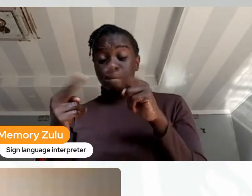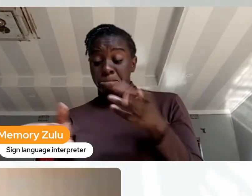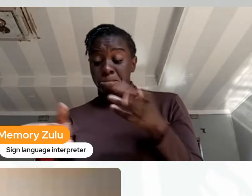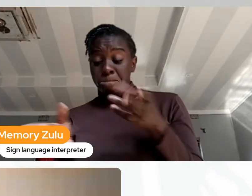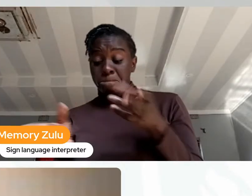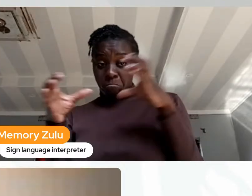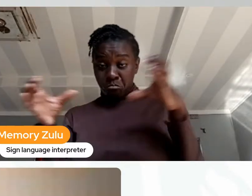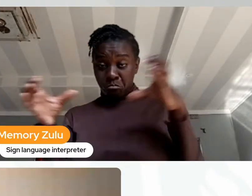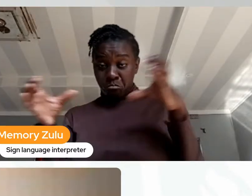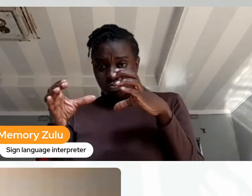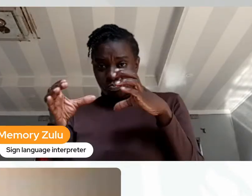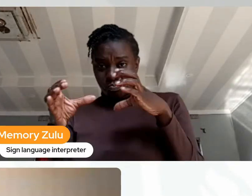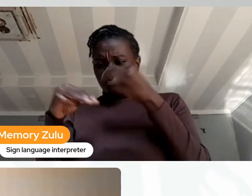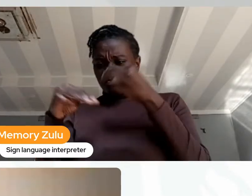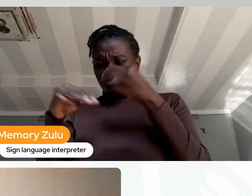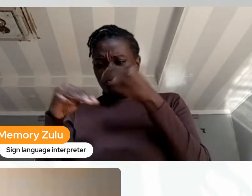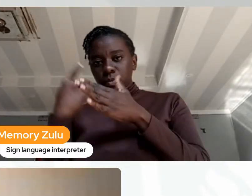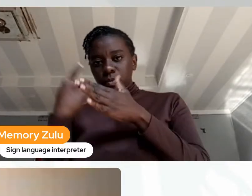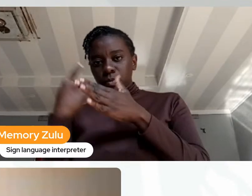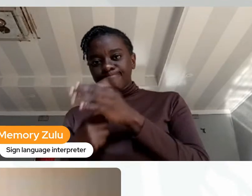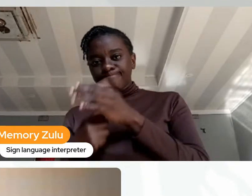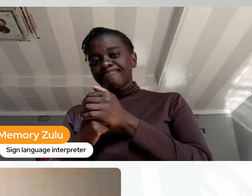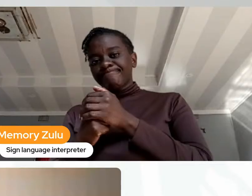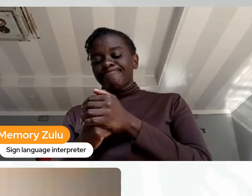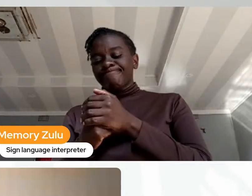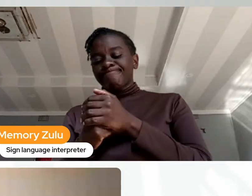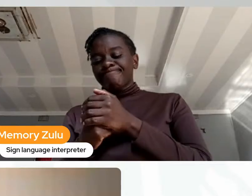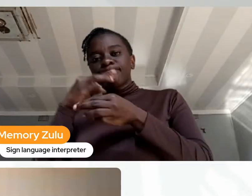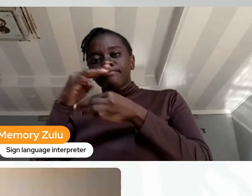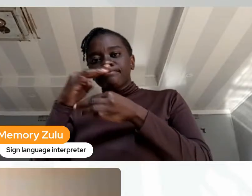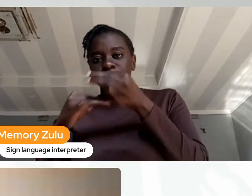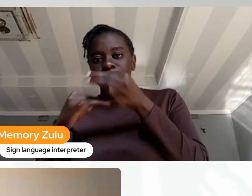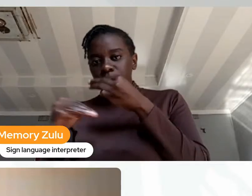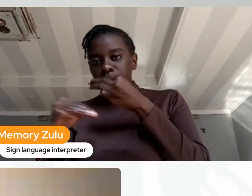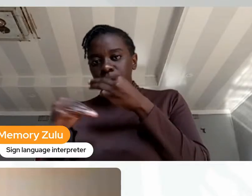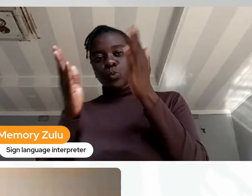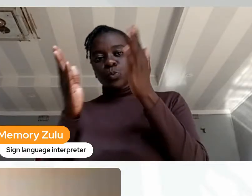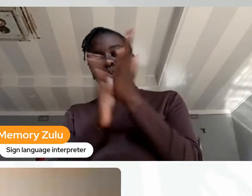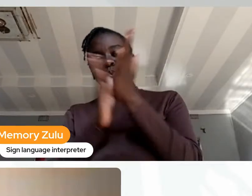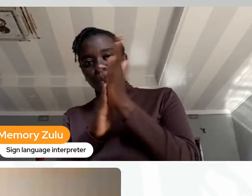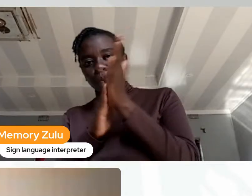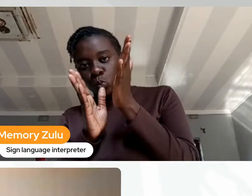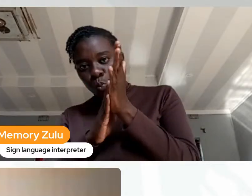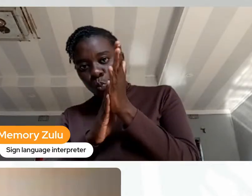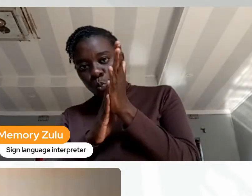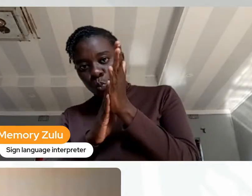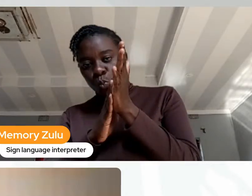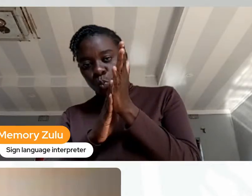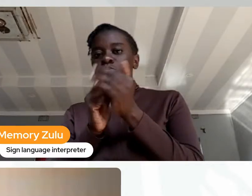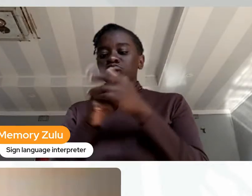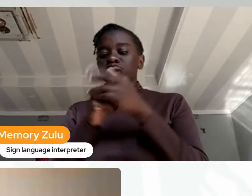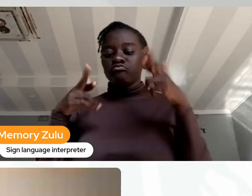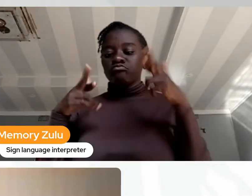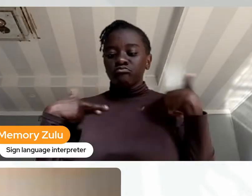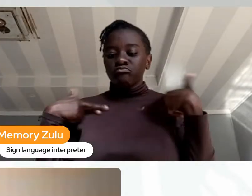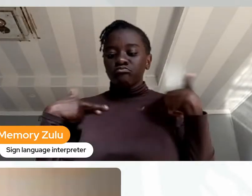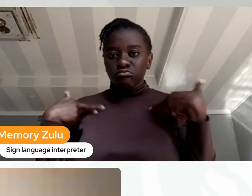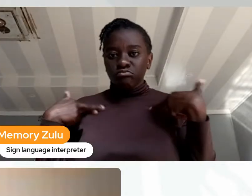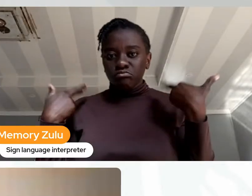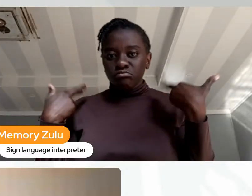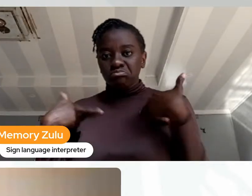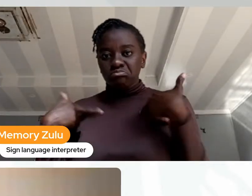about religion leaders. You know, it becomes a taboo. You go in church, you talk about the condoms, say,